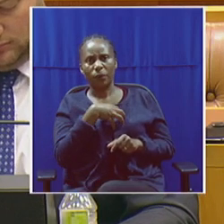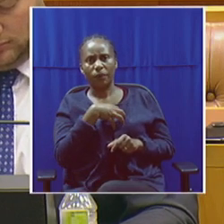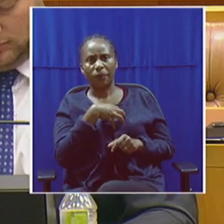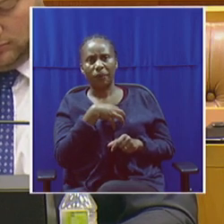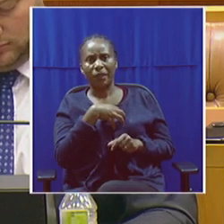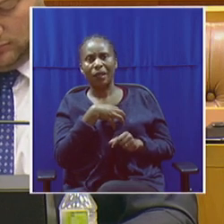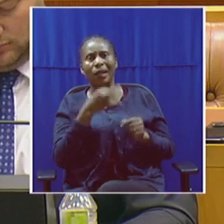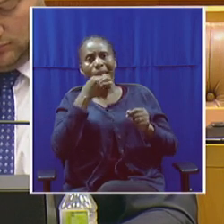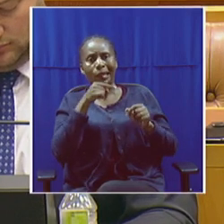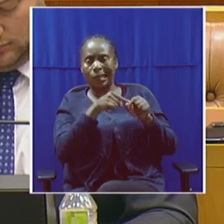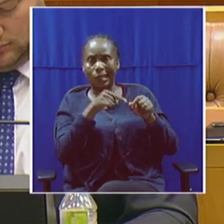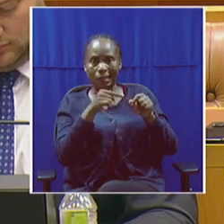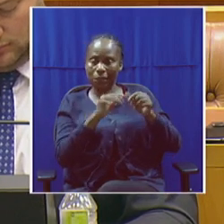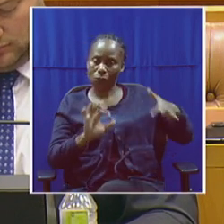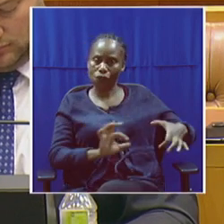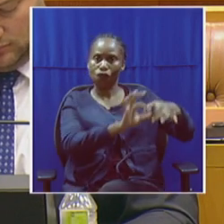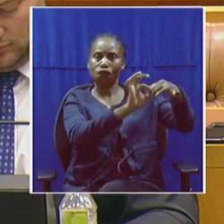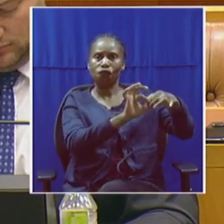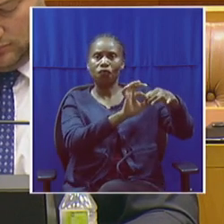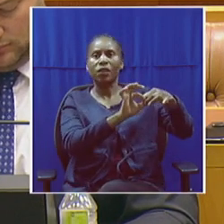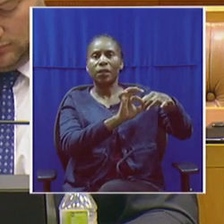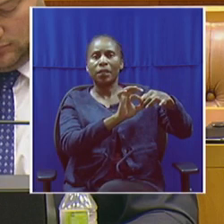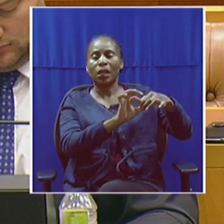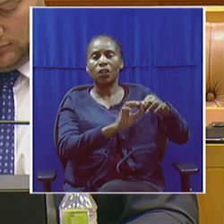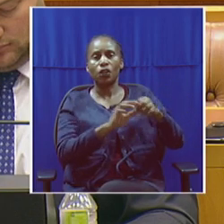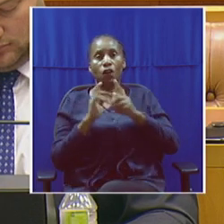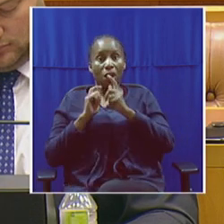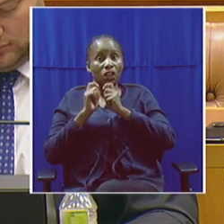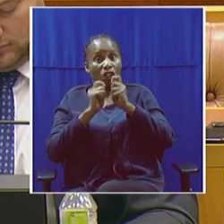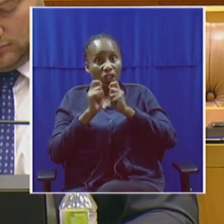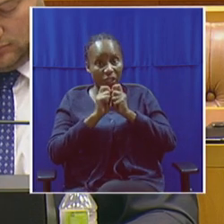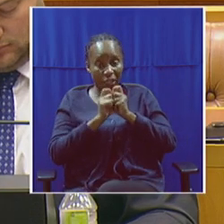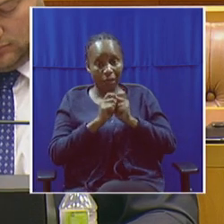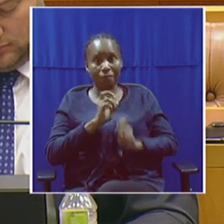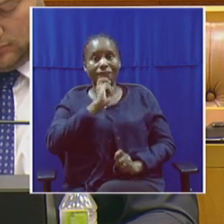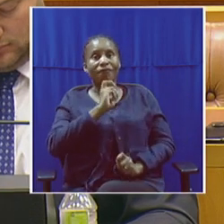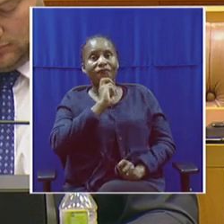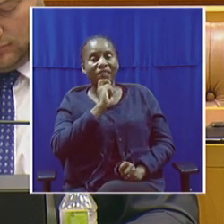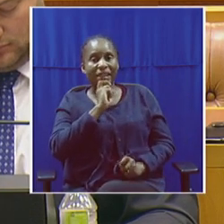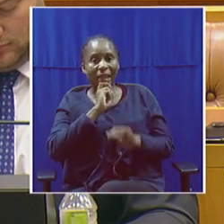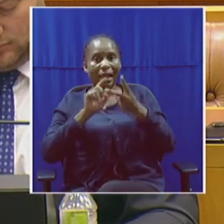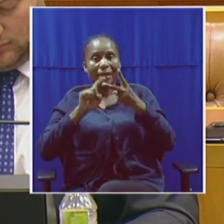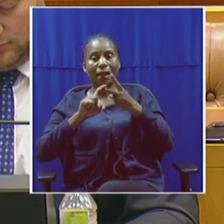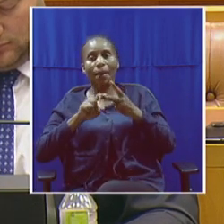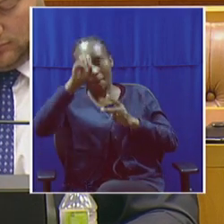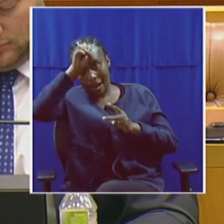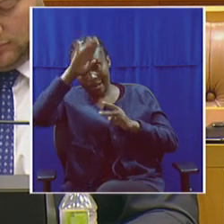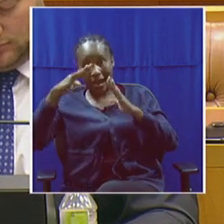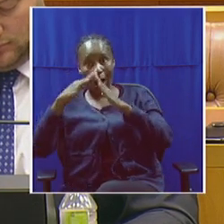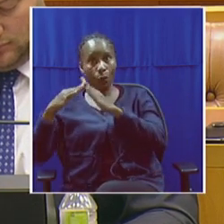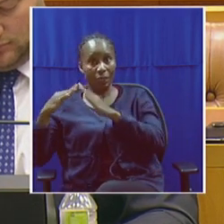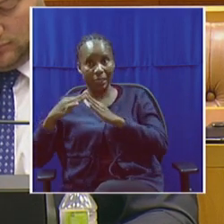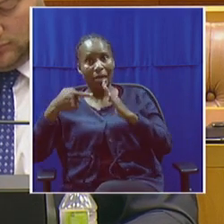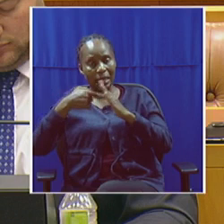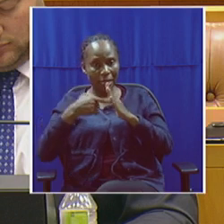alliance between government traditional chiefy and major mining houses stood in the way of the community to